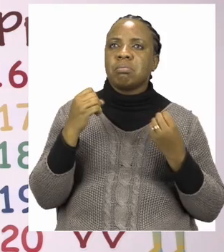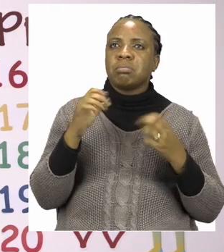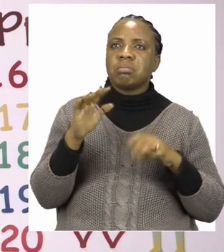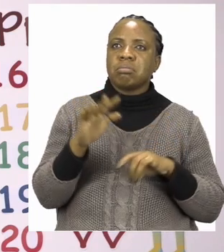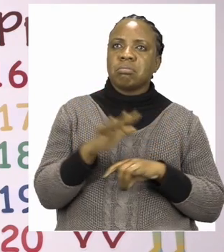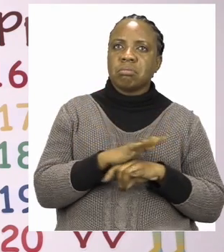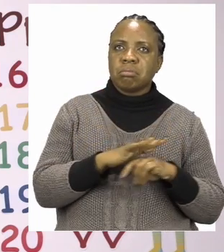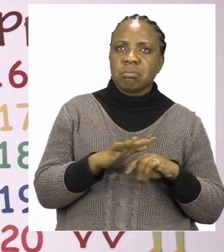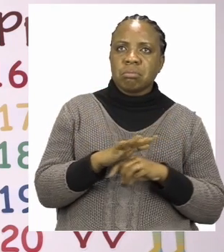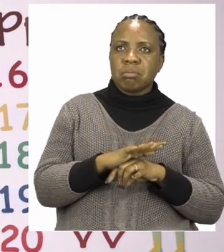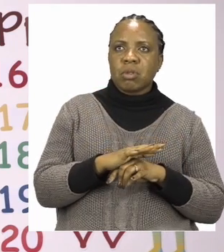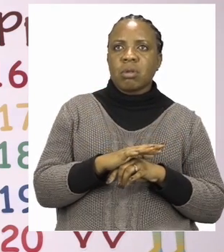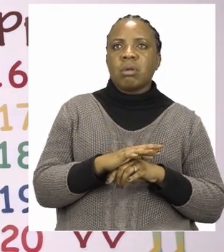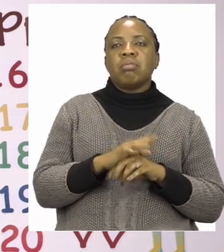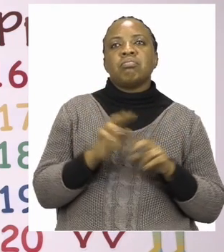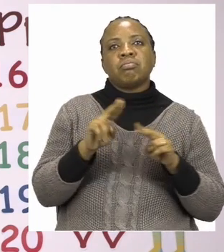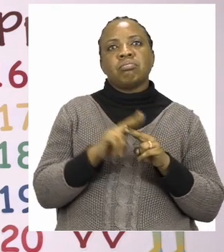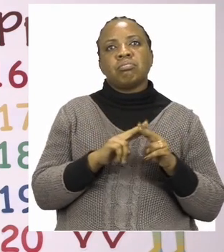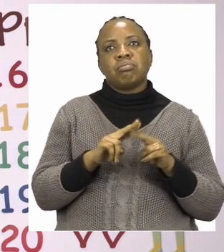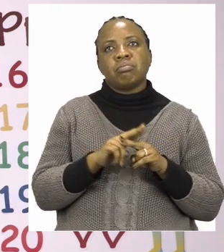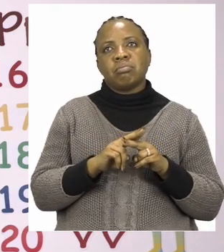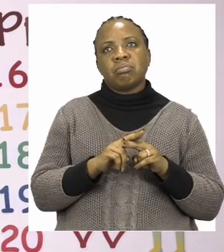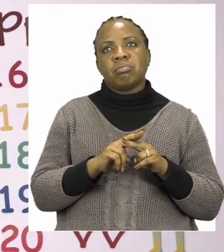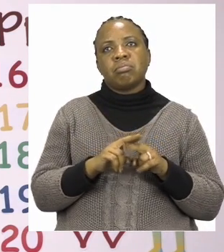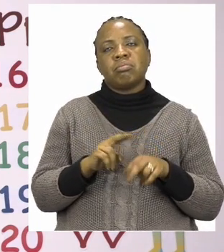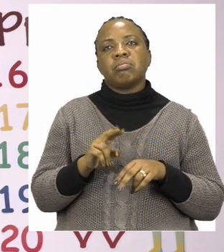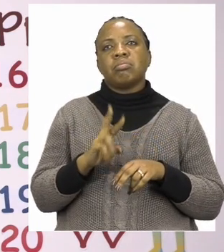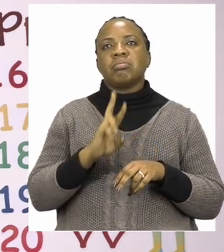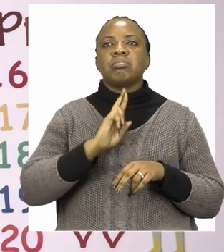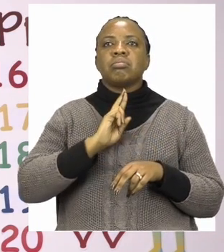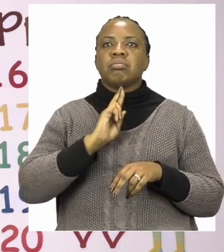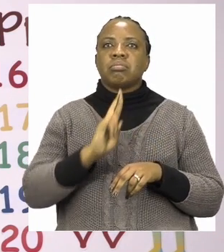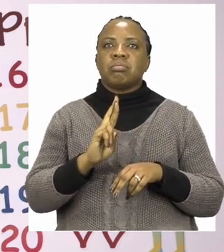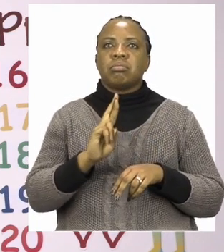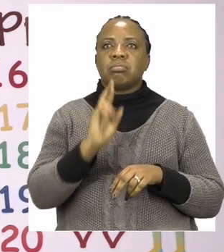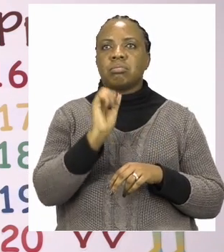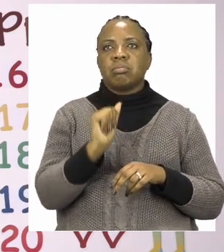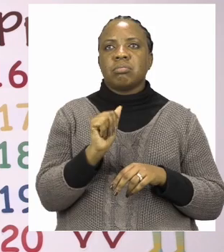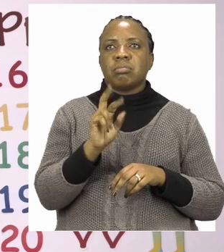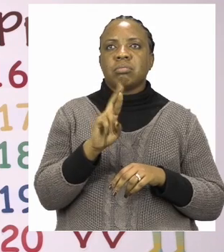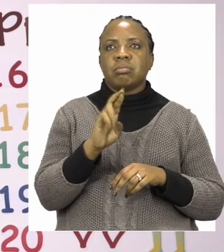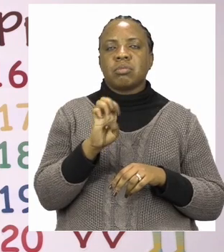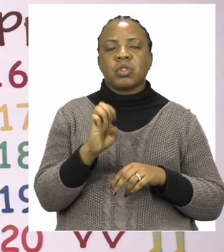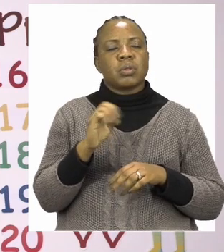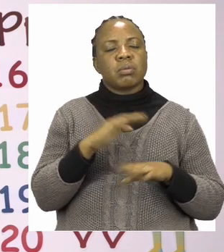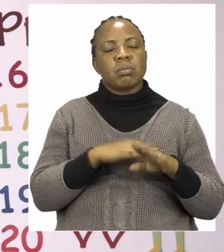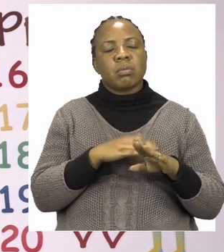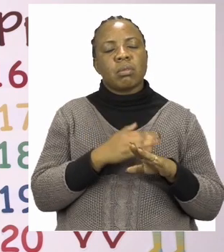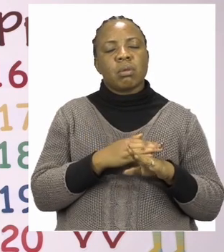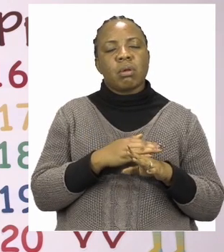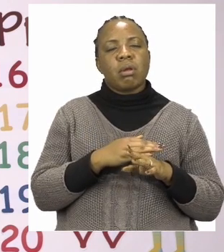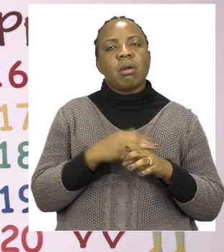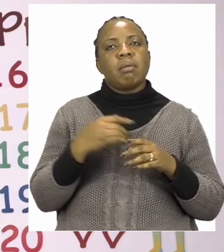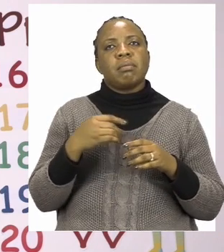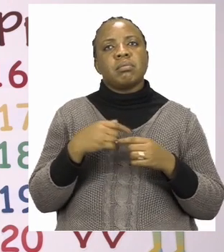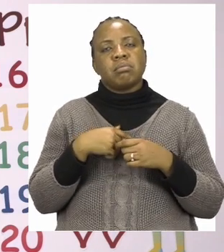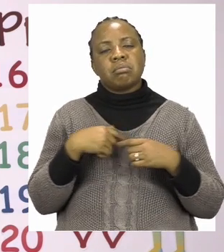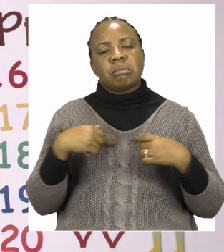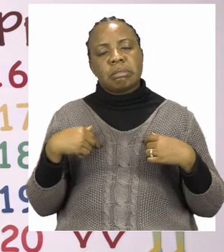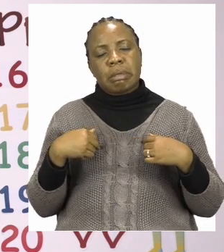even included, we are tired. They